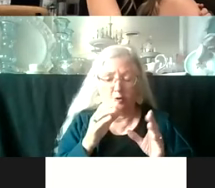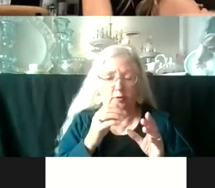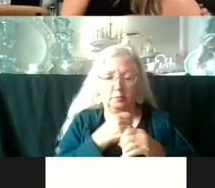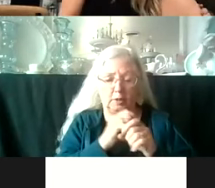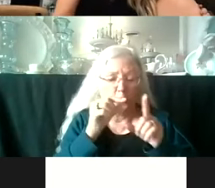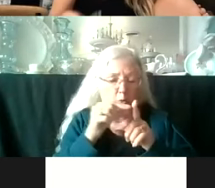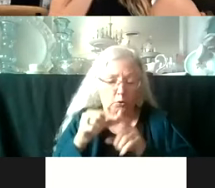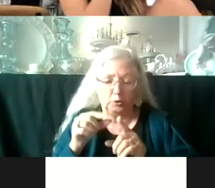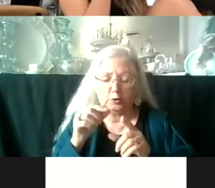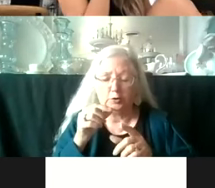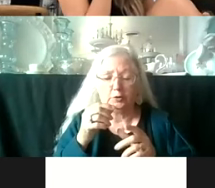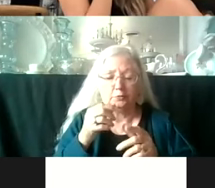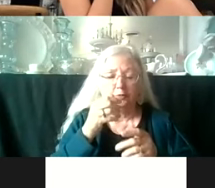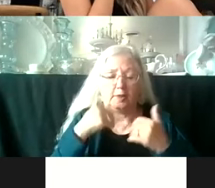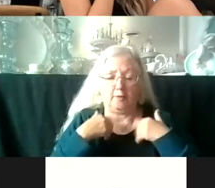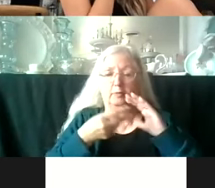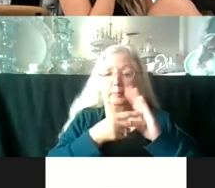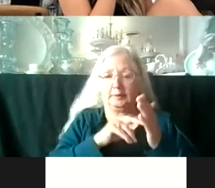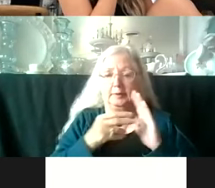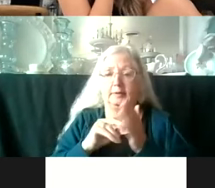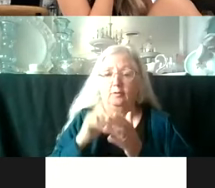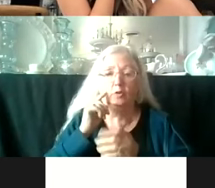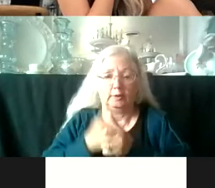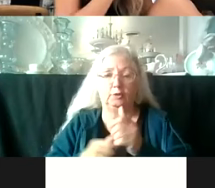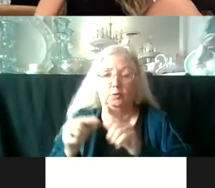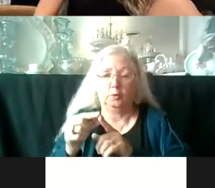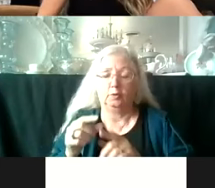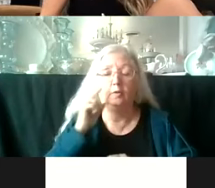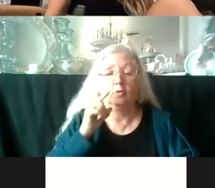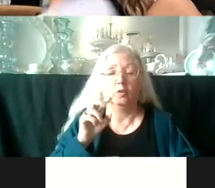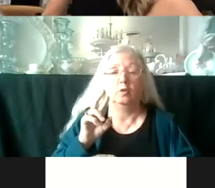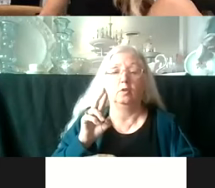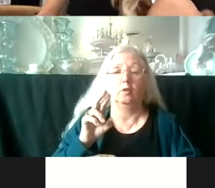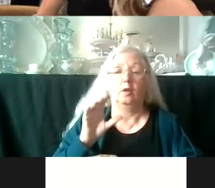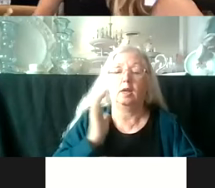give them meaning, right? For our nucleic acids,